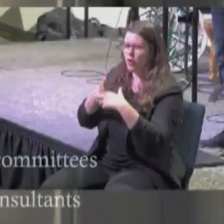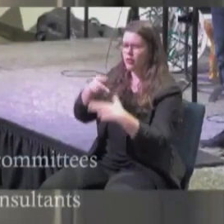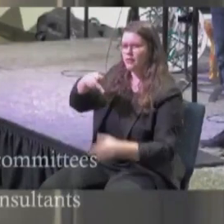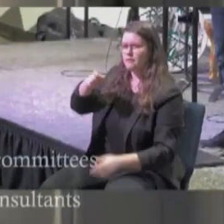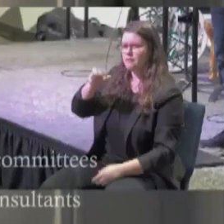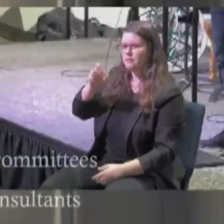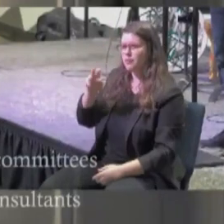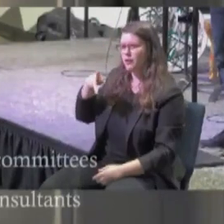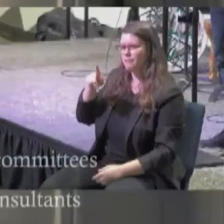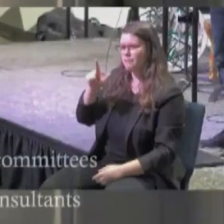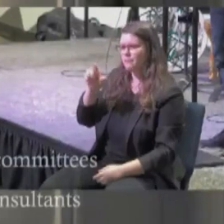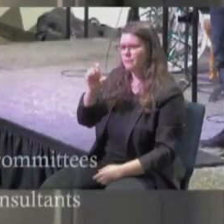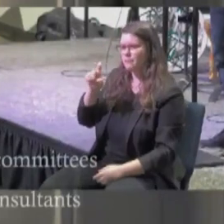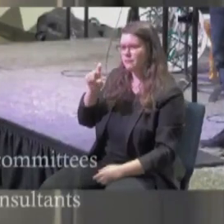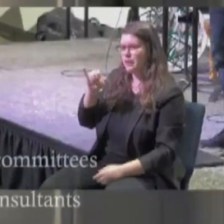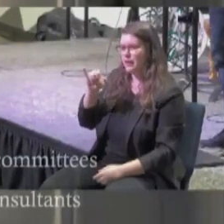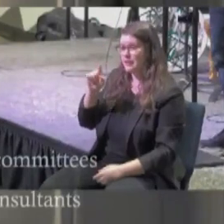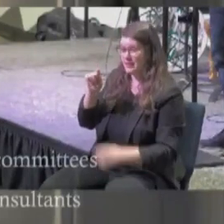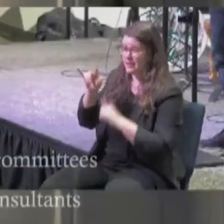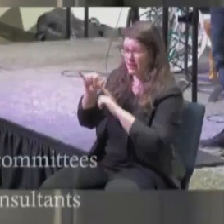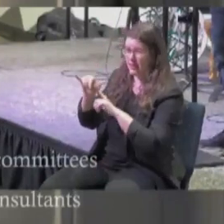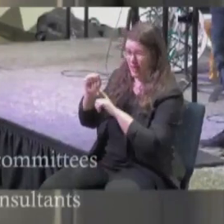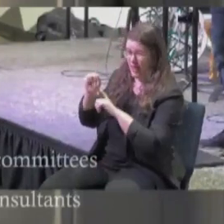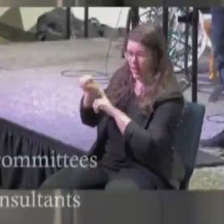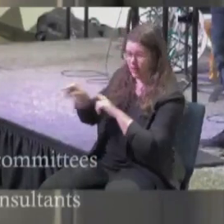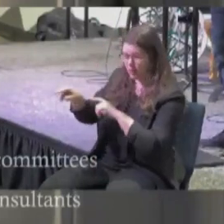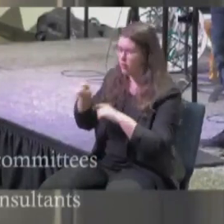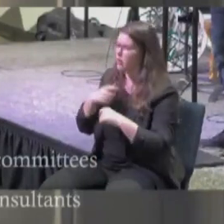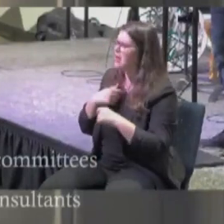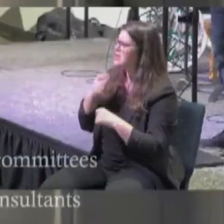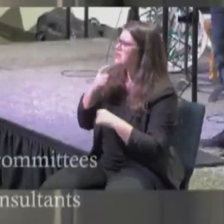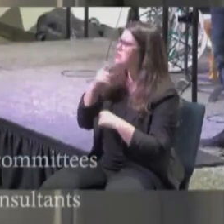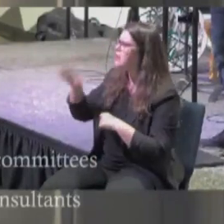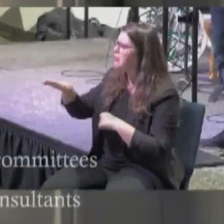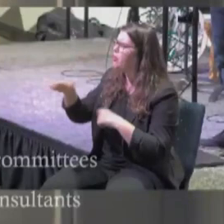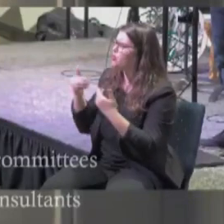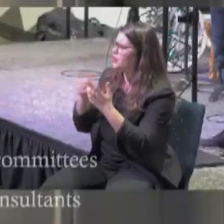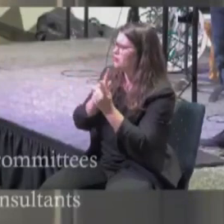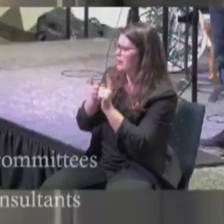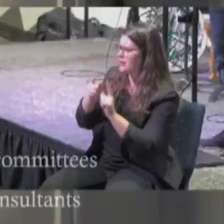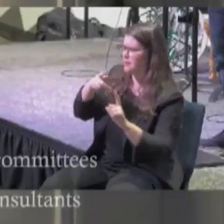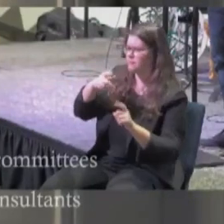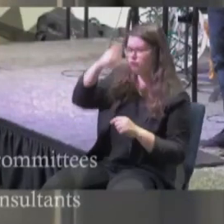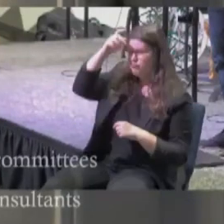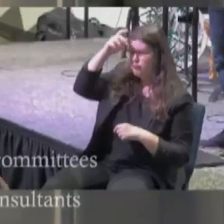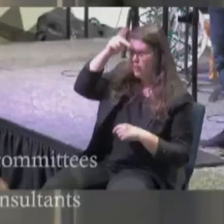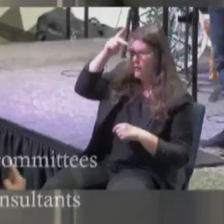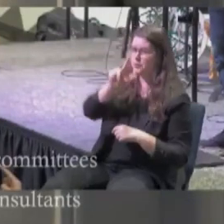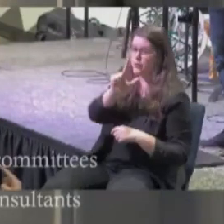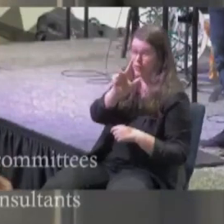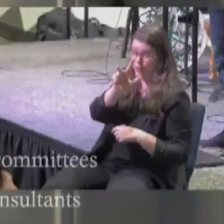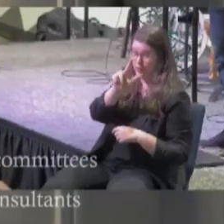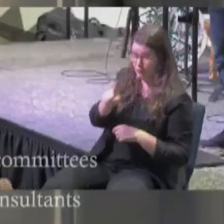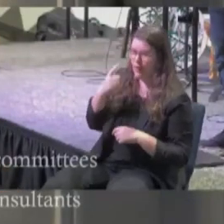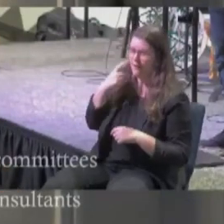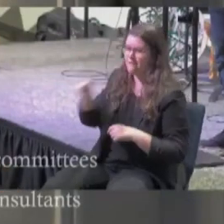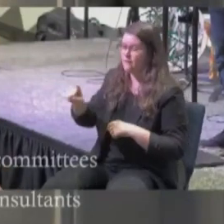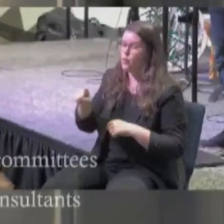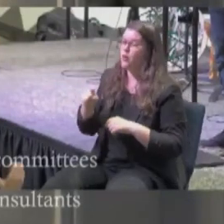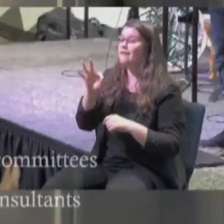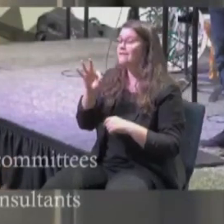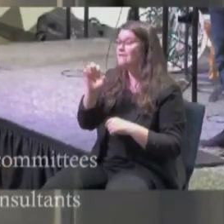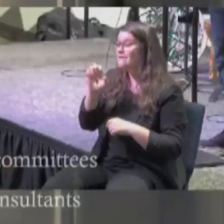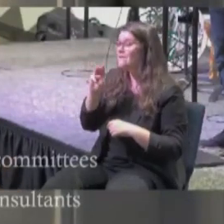I received an expected constructive reply. When I asked it to translate Proverbs 31 for a misogynist